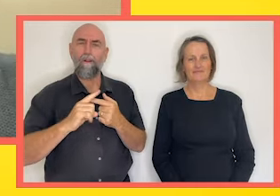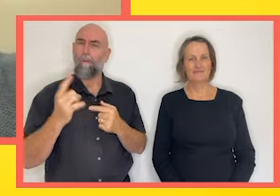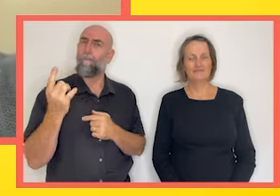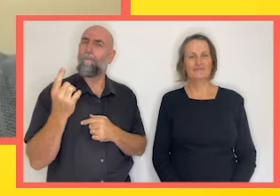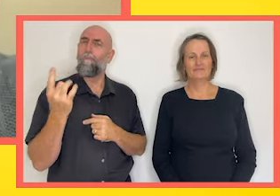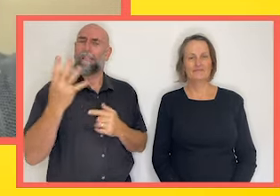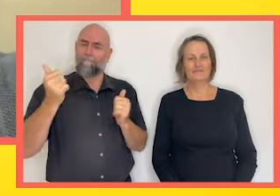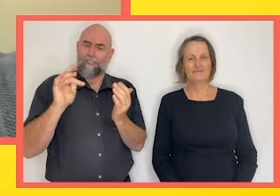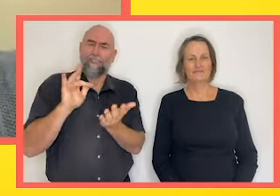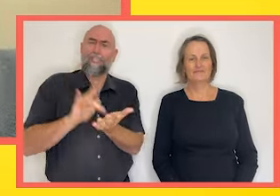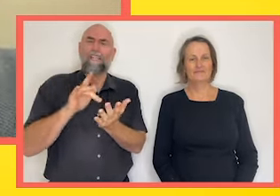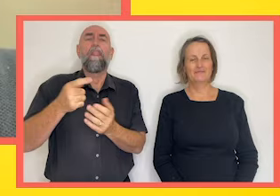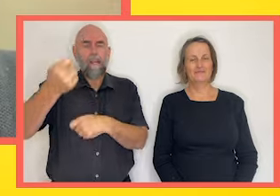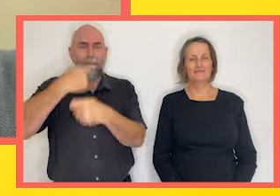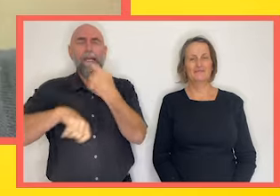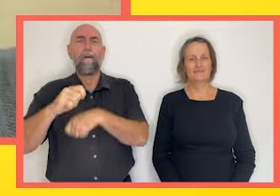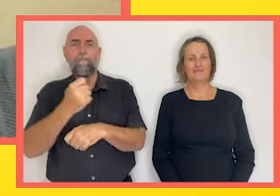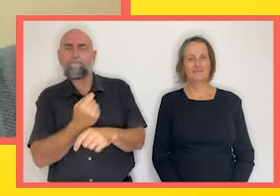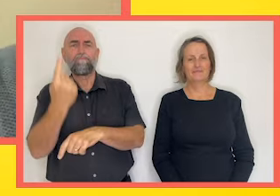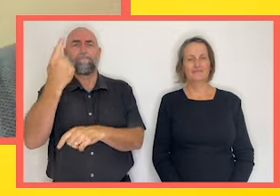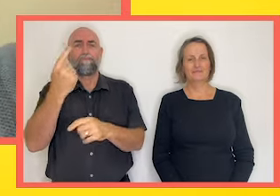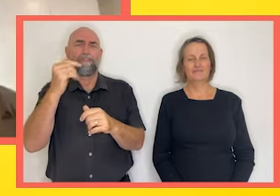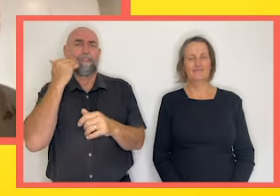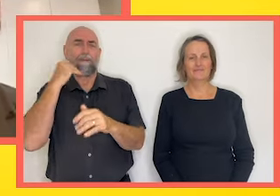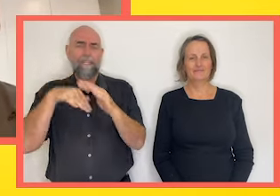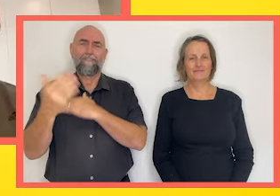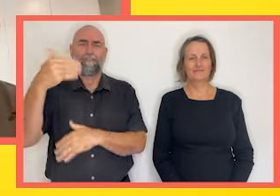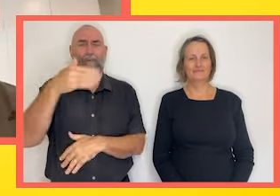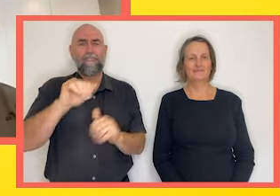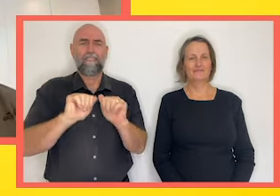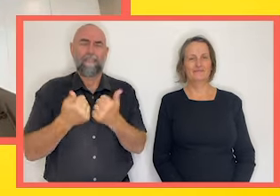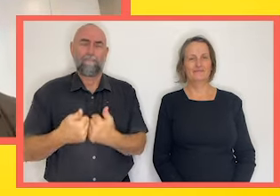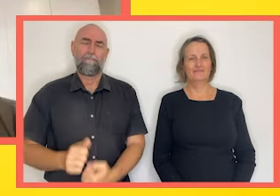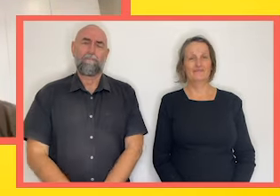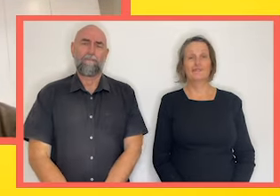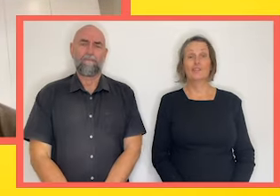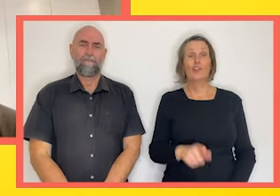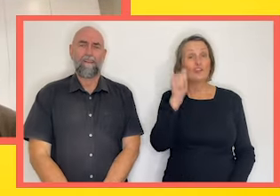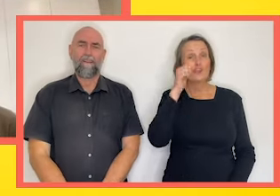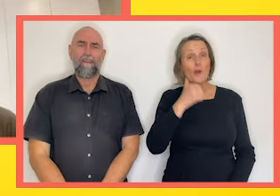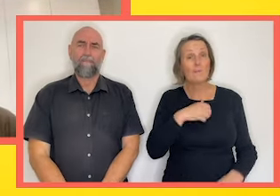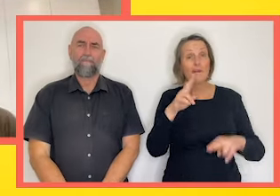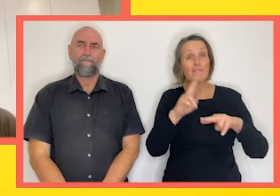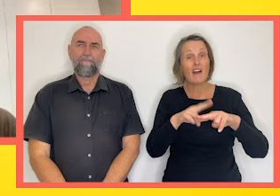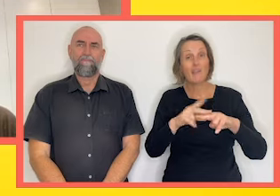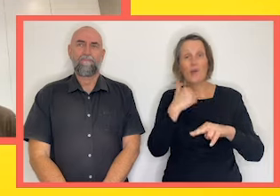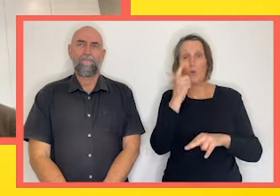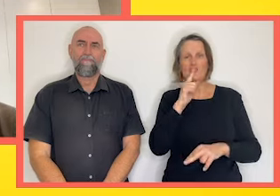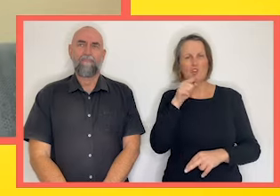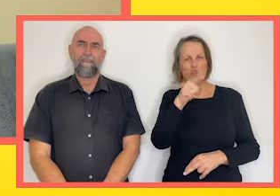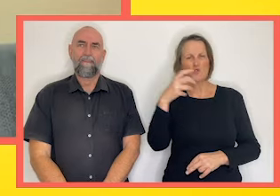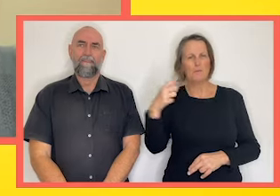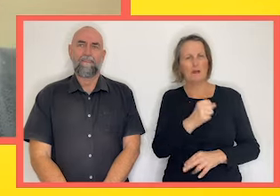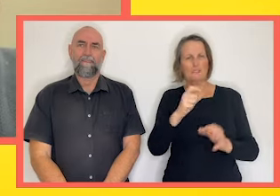you then go through to become one of the greats in the Dolphins. You know what my old man says? You've just got to be farm strong. You're